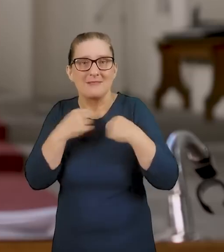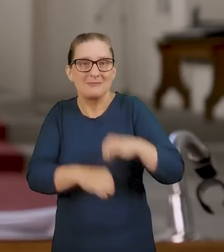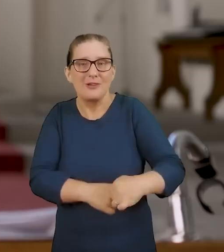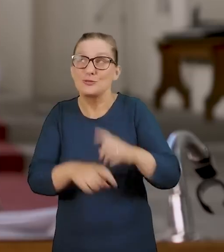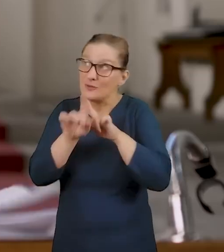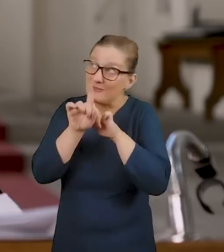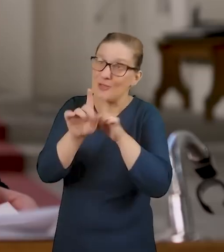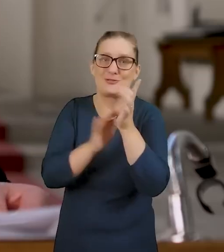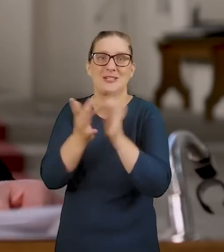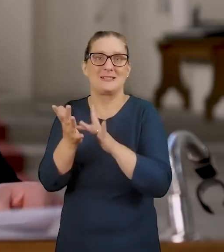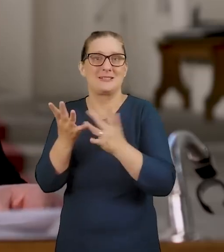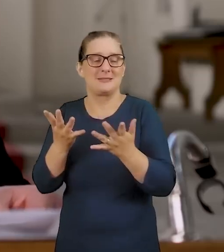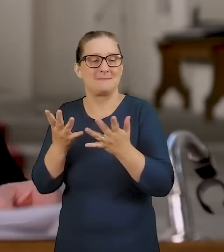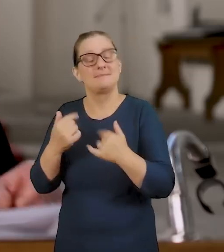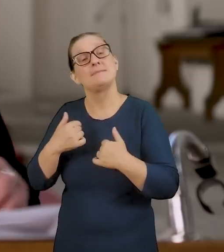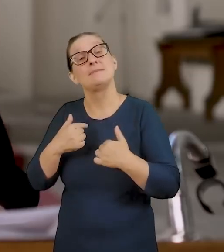Consider that.